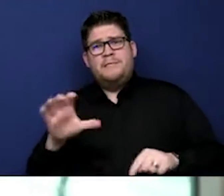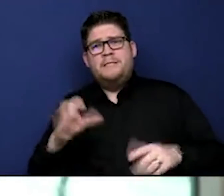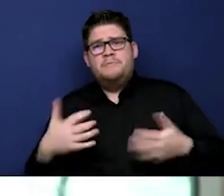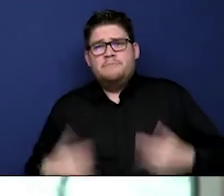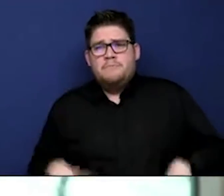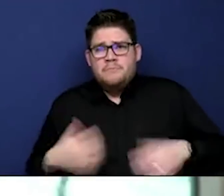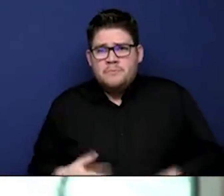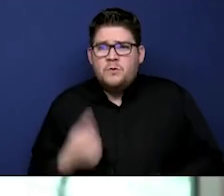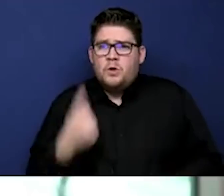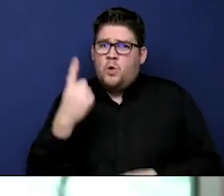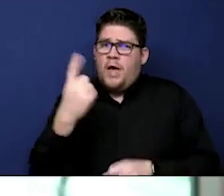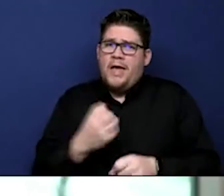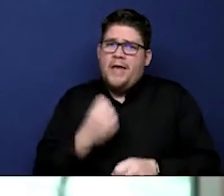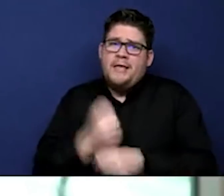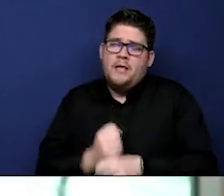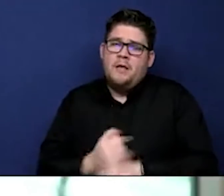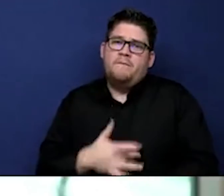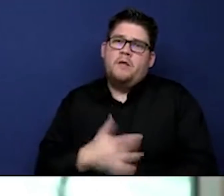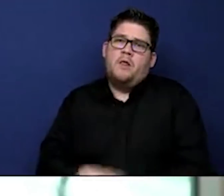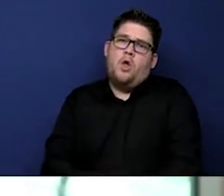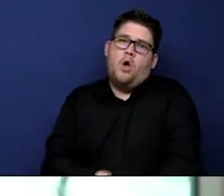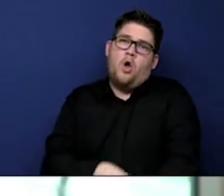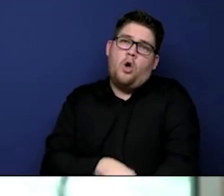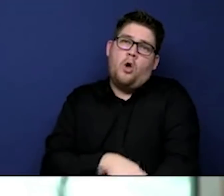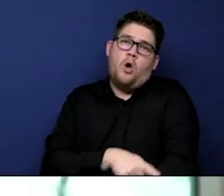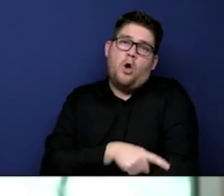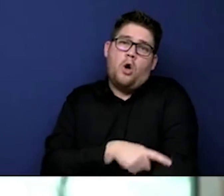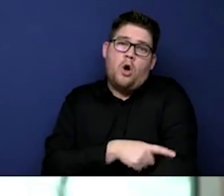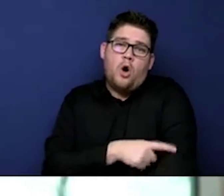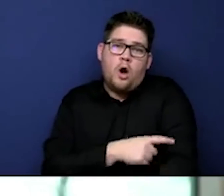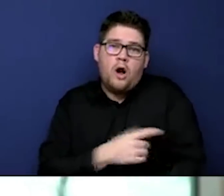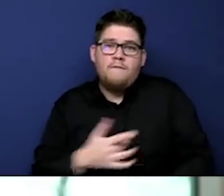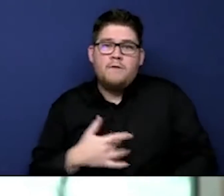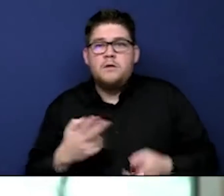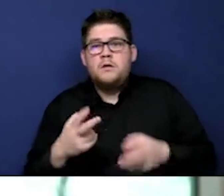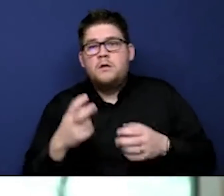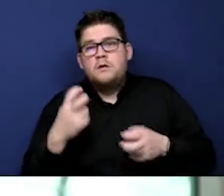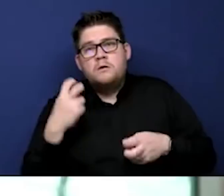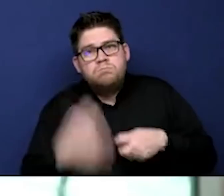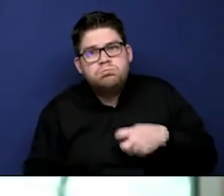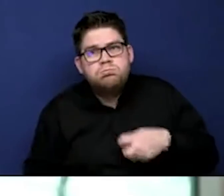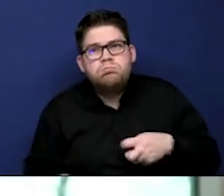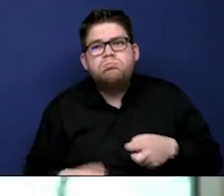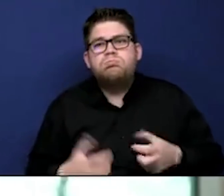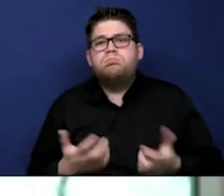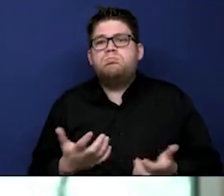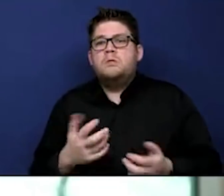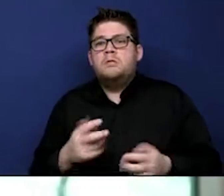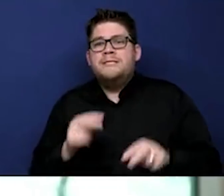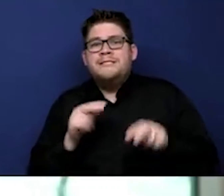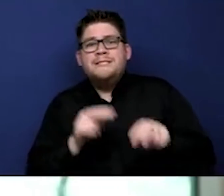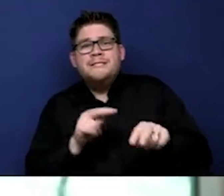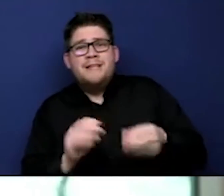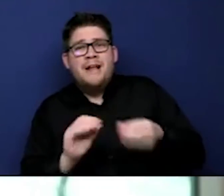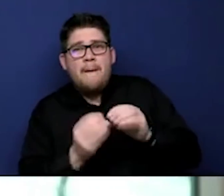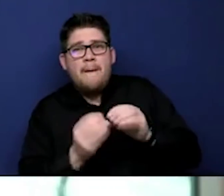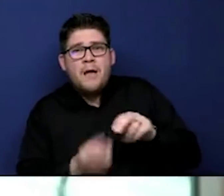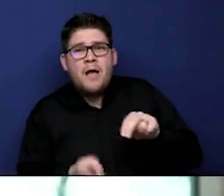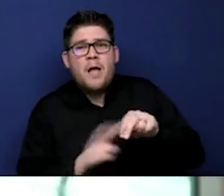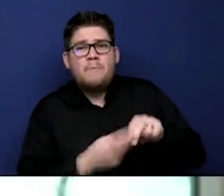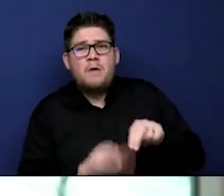is discouraging to see the surge that we're experiencing right now. Let me just say thank